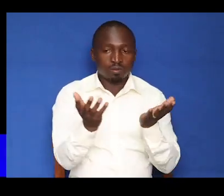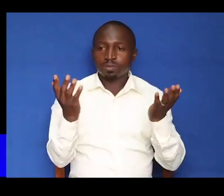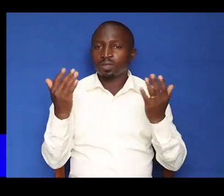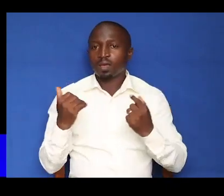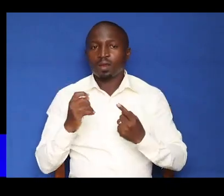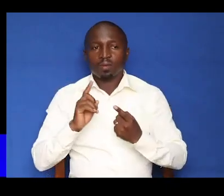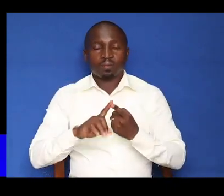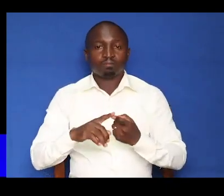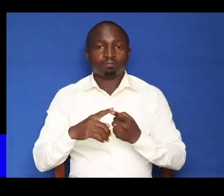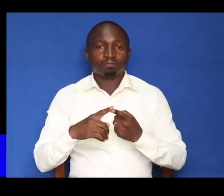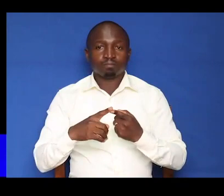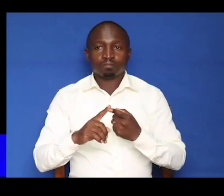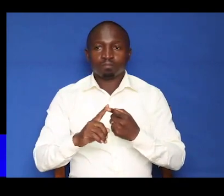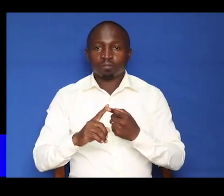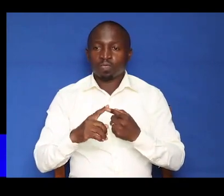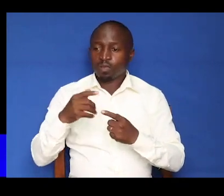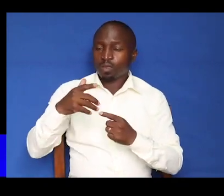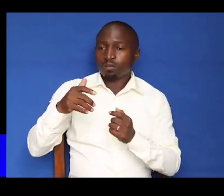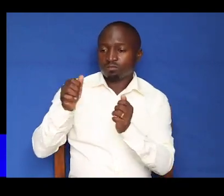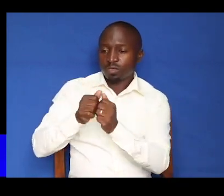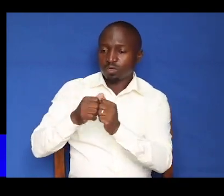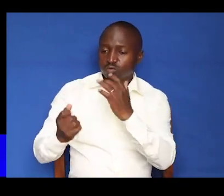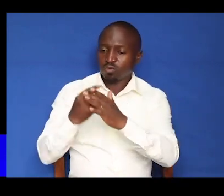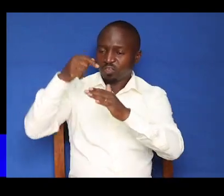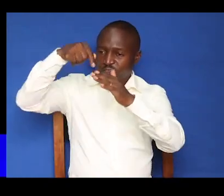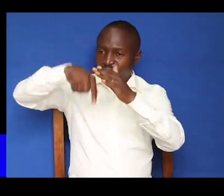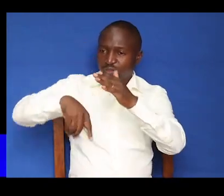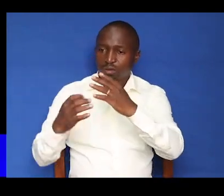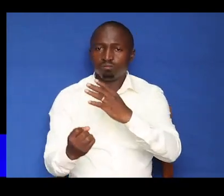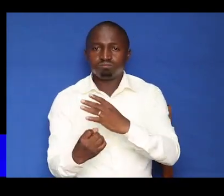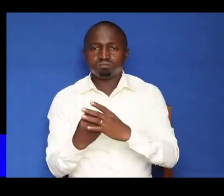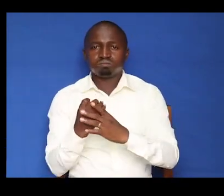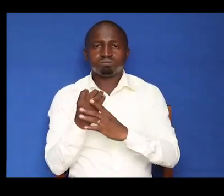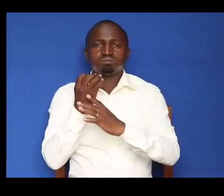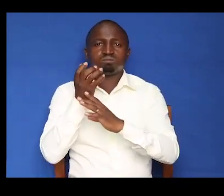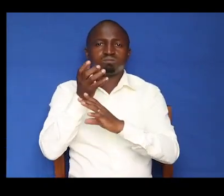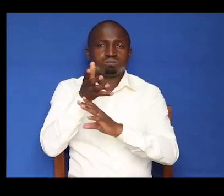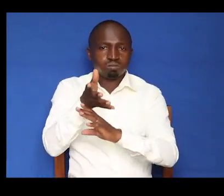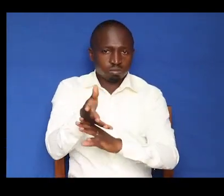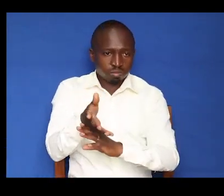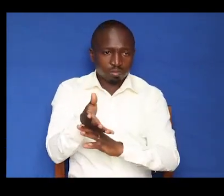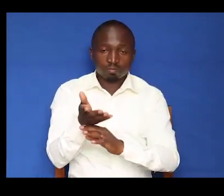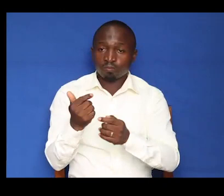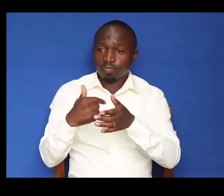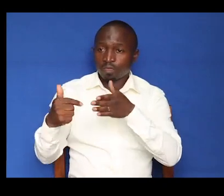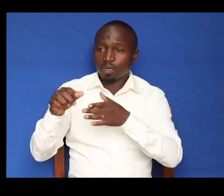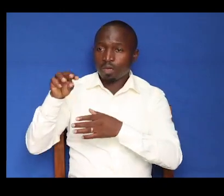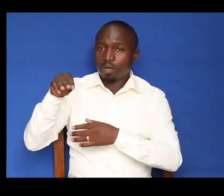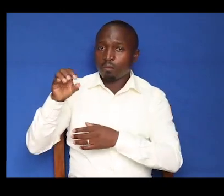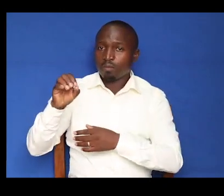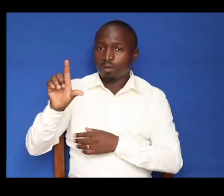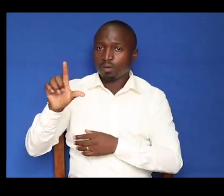supplied with molten materials from the Earth's interior. Such molten